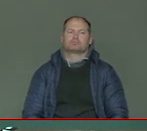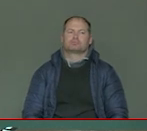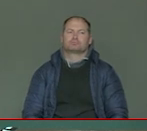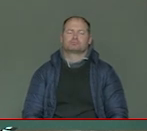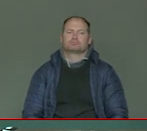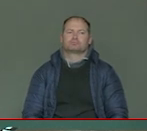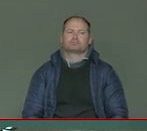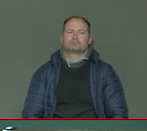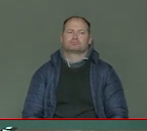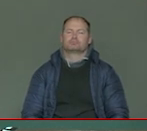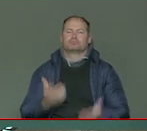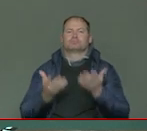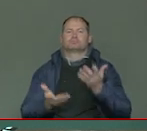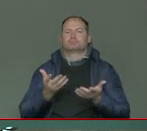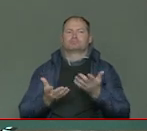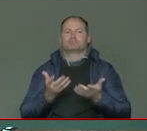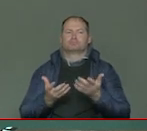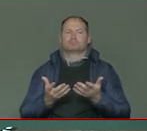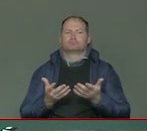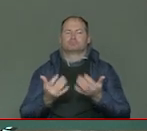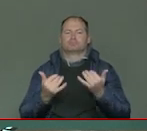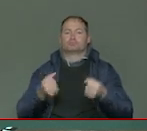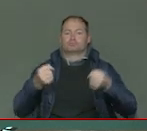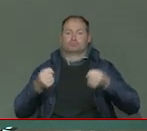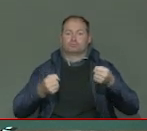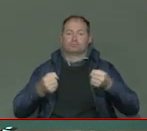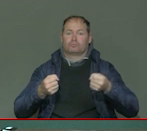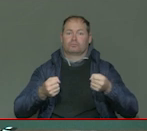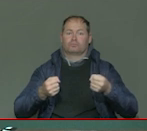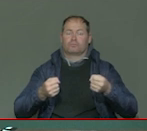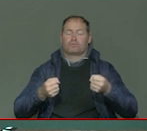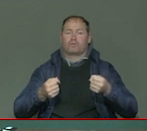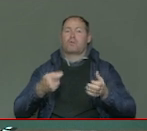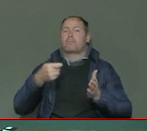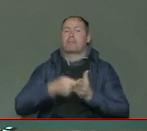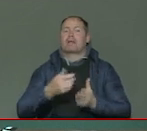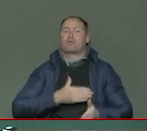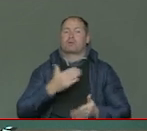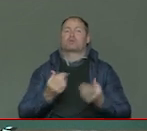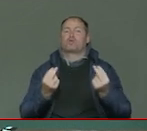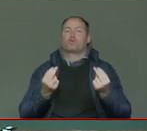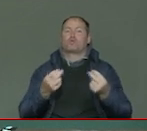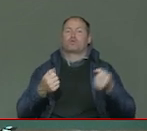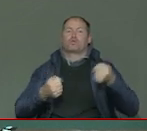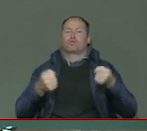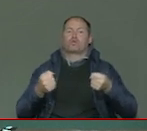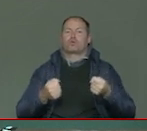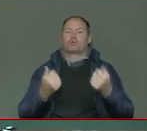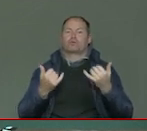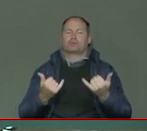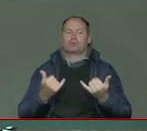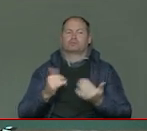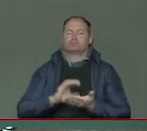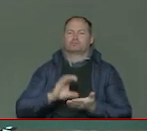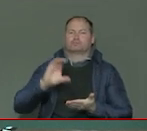Let's say they want to buy a big vehicle, a vehicle. And now they have a fixed deposit. that